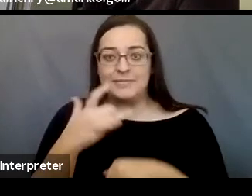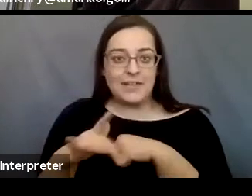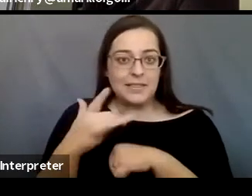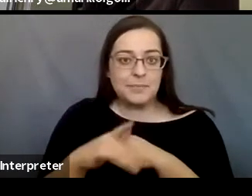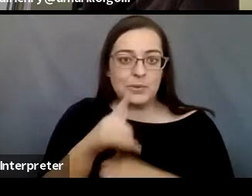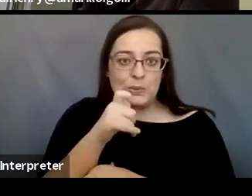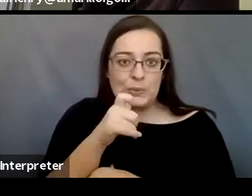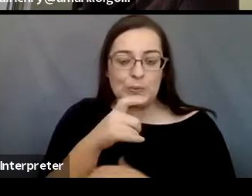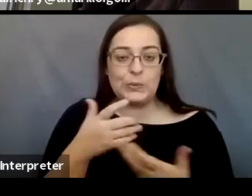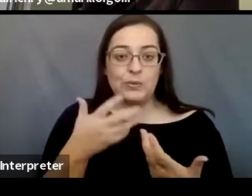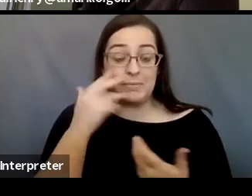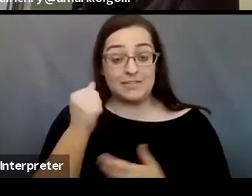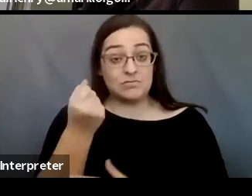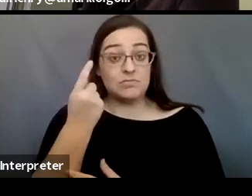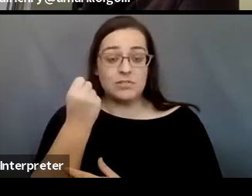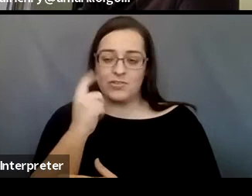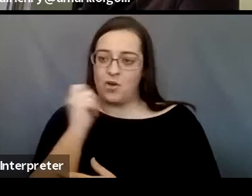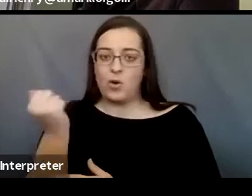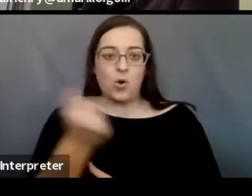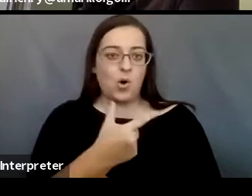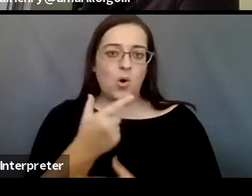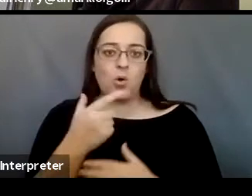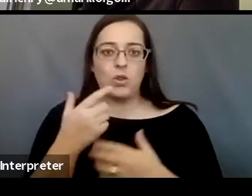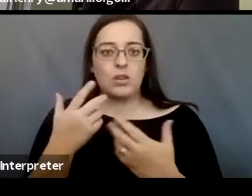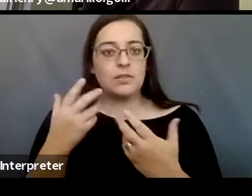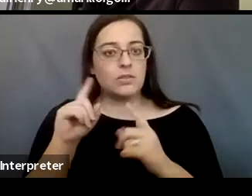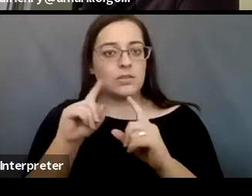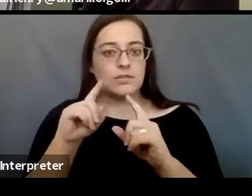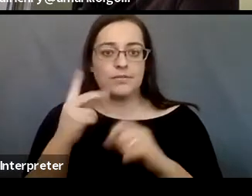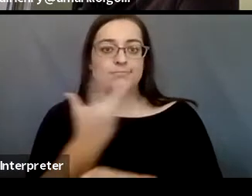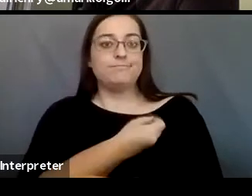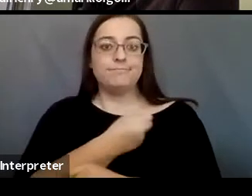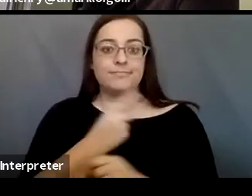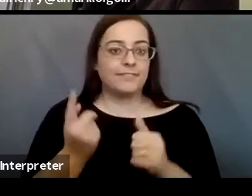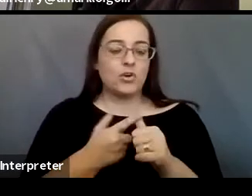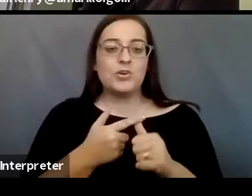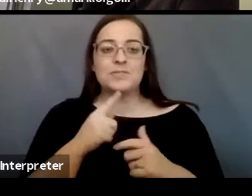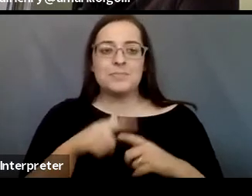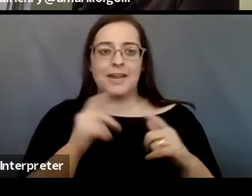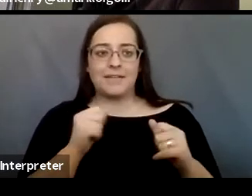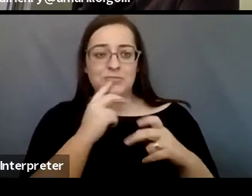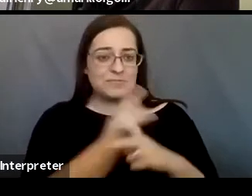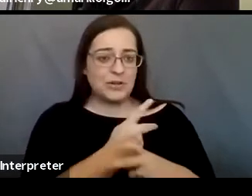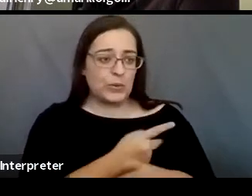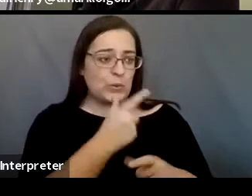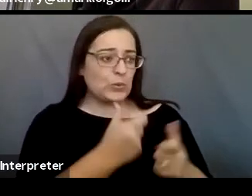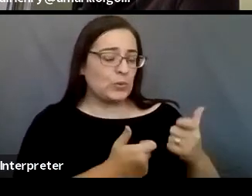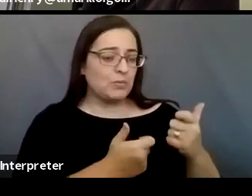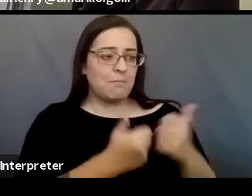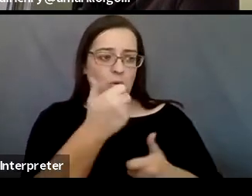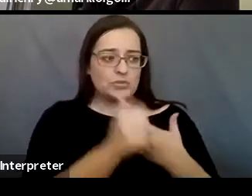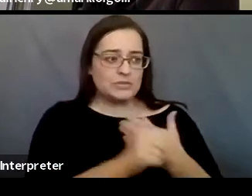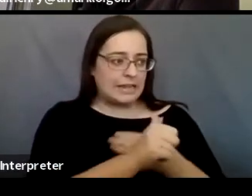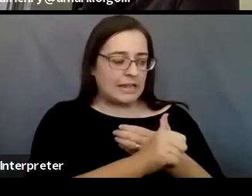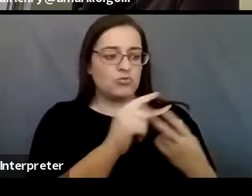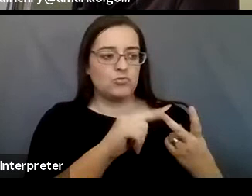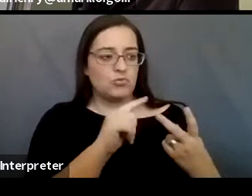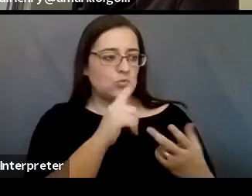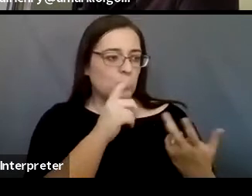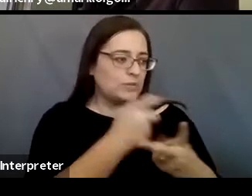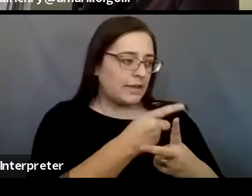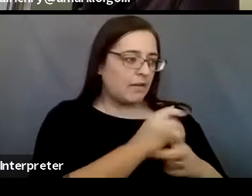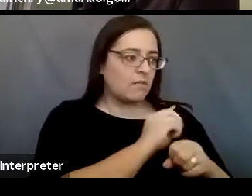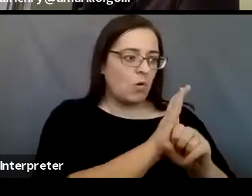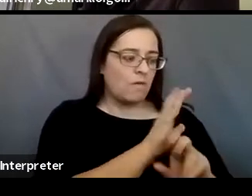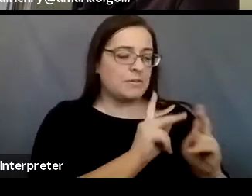because it is a tiered approach. So we can't immunize everyone up front. So we're trying to find the highest risk people, get them involved first. So it's a matter